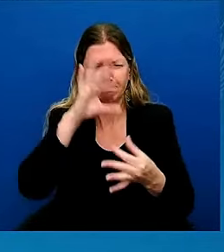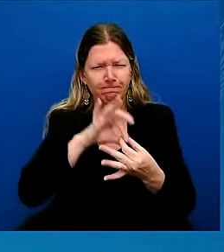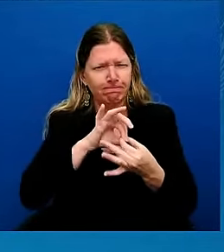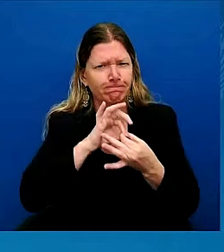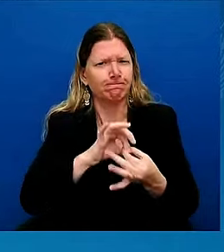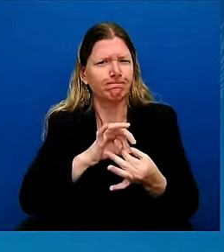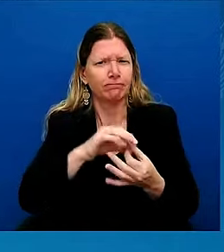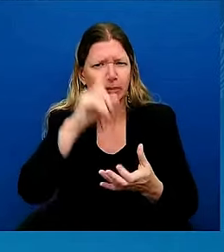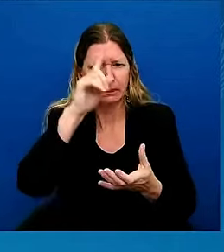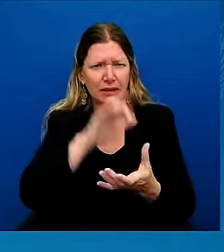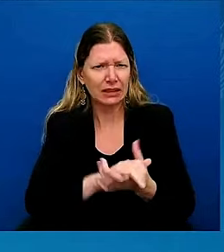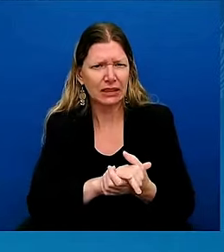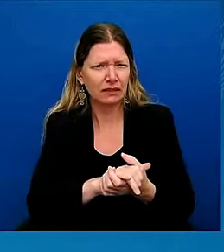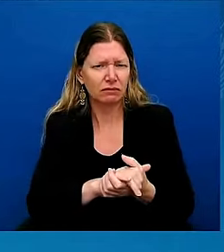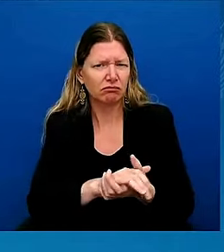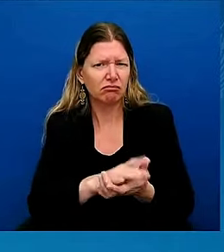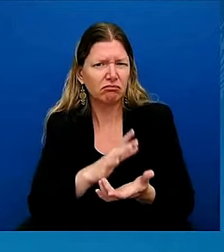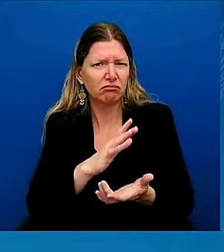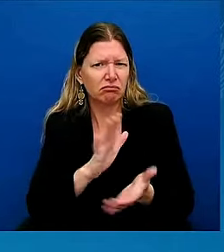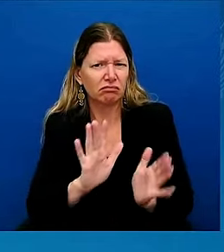do.